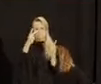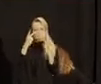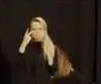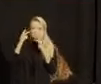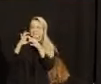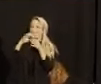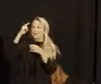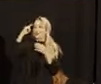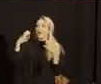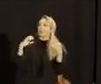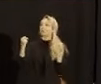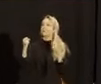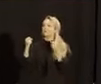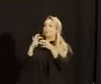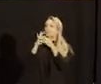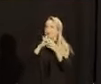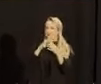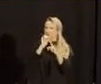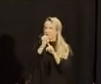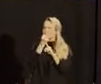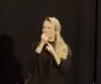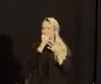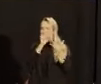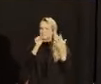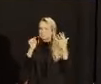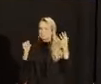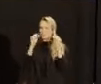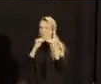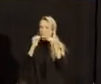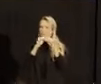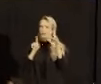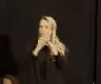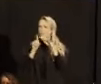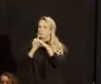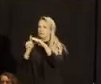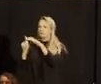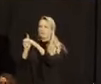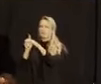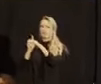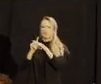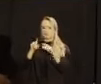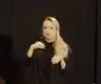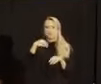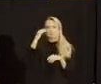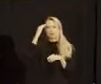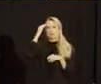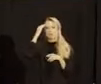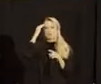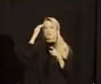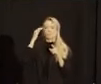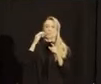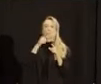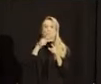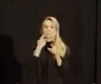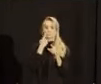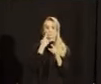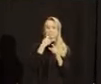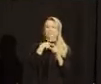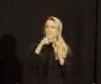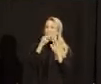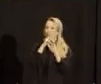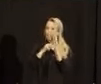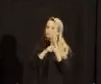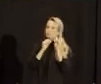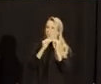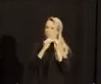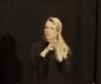health related cases. And I know with the National Youth Working Group that we have with our Youth Policy Development Center, a